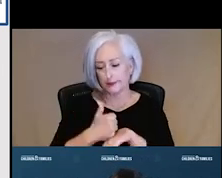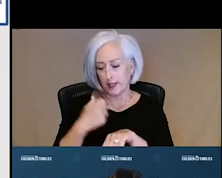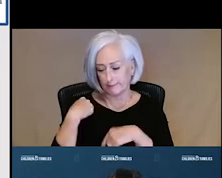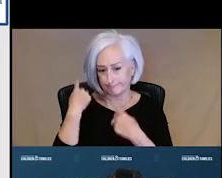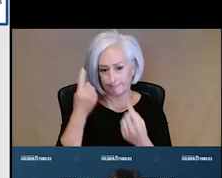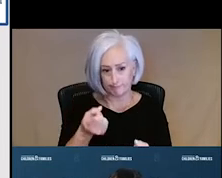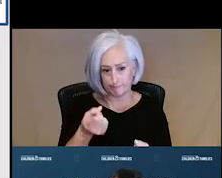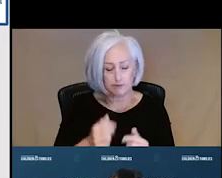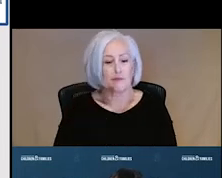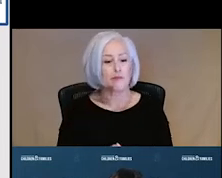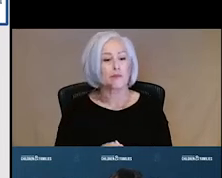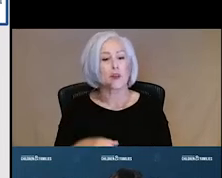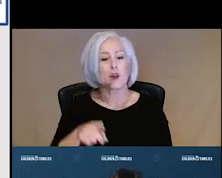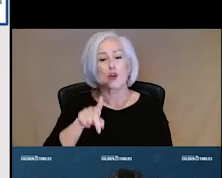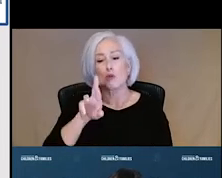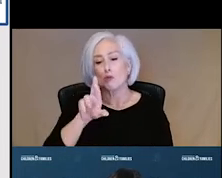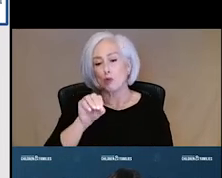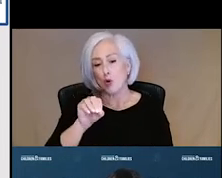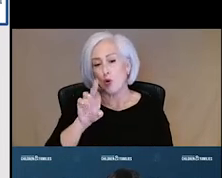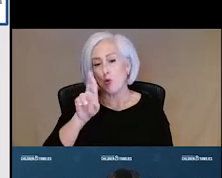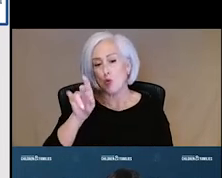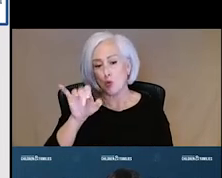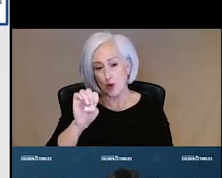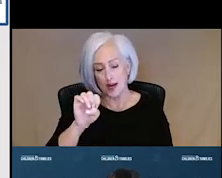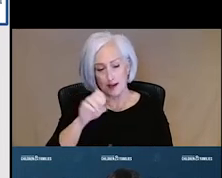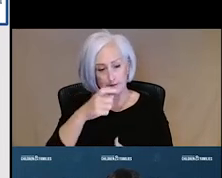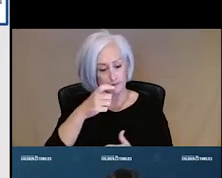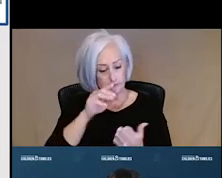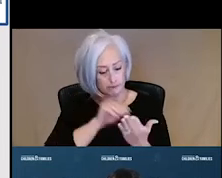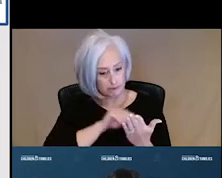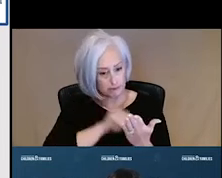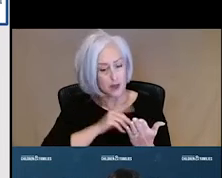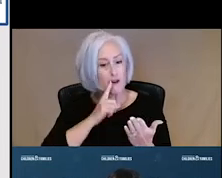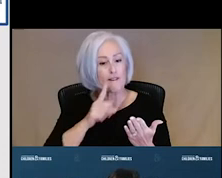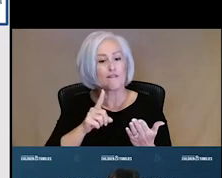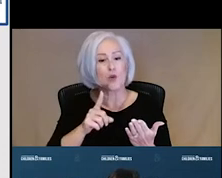Prorate sheet for agency fuel. Great. These are all really great suggestions.